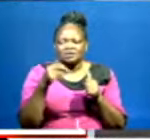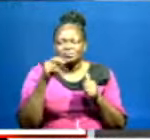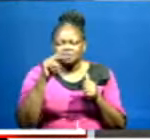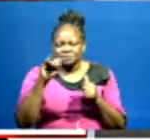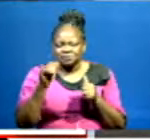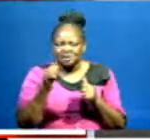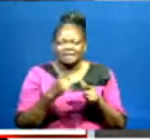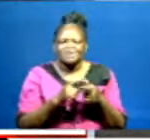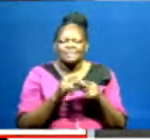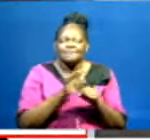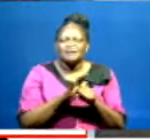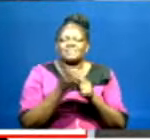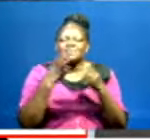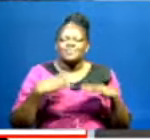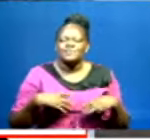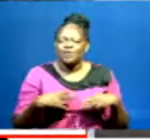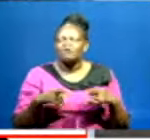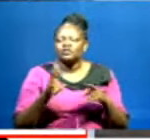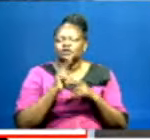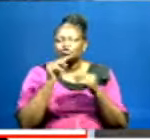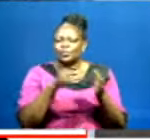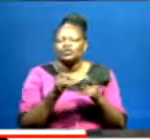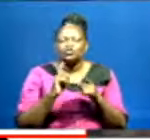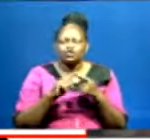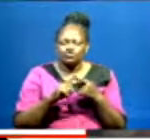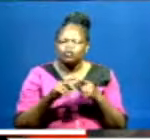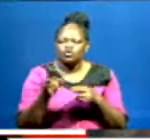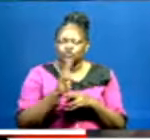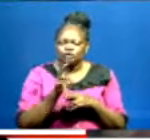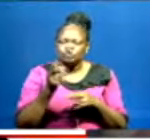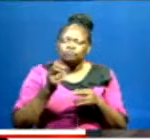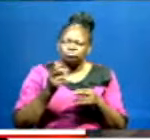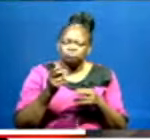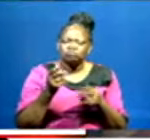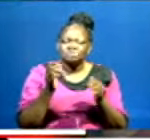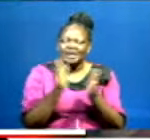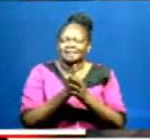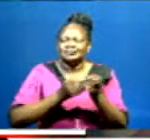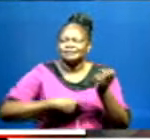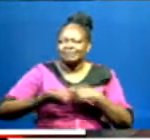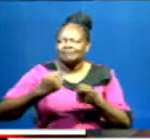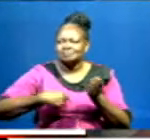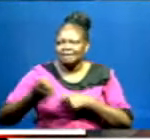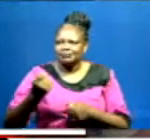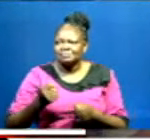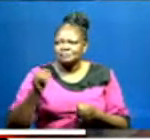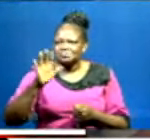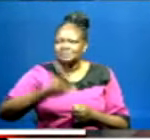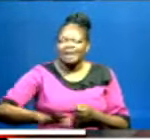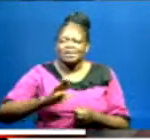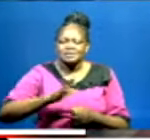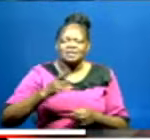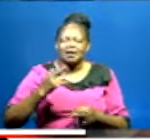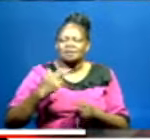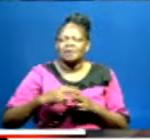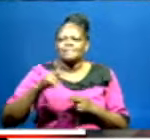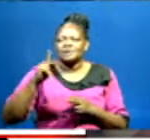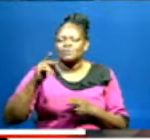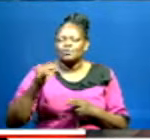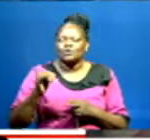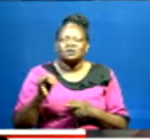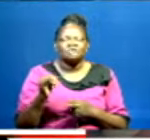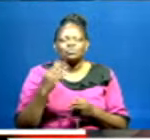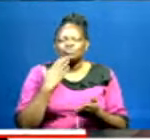taken advantage of the season to maximize on sales. Upande huu wote wa Kibokoni, alhamdulillah, tuko busy